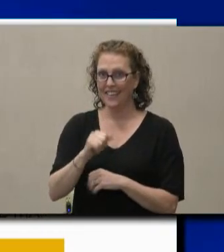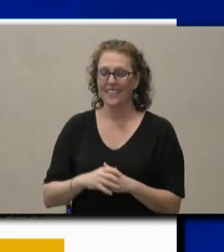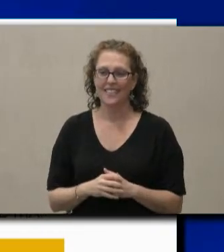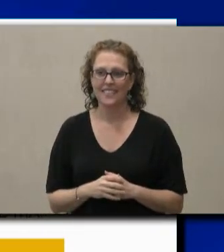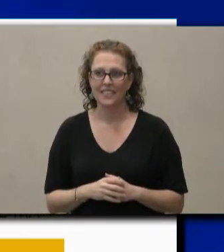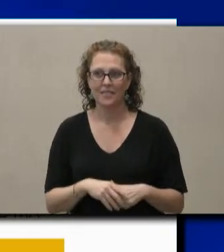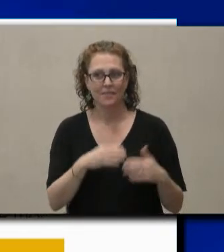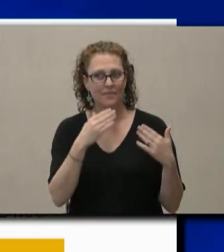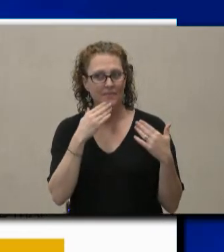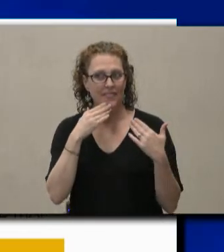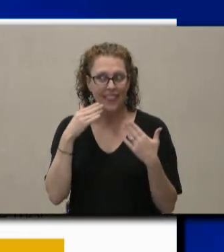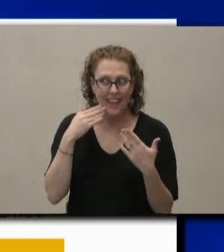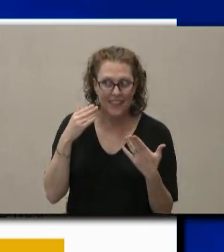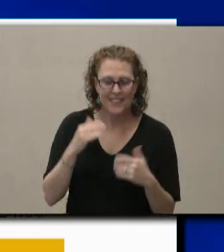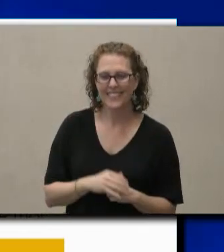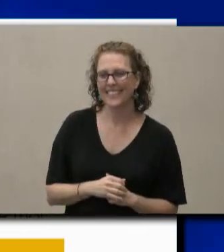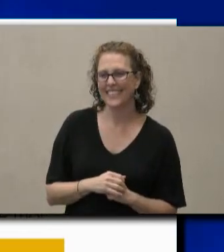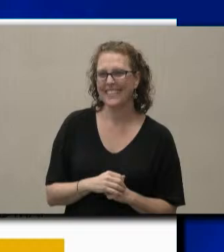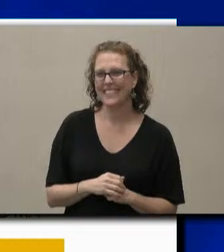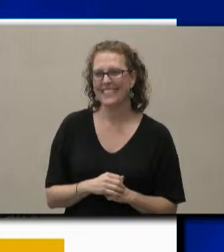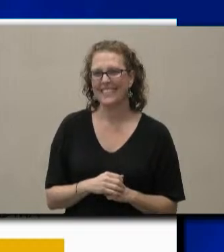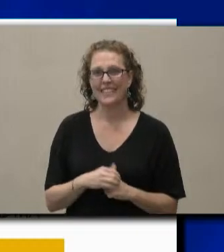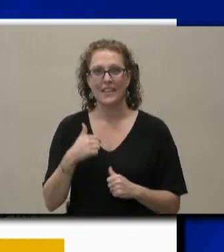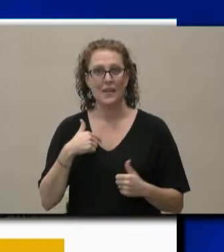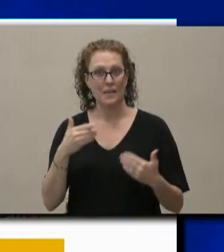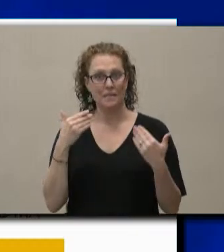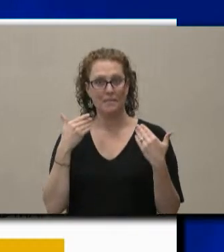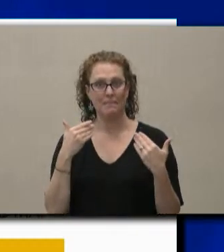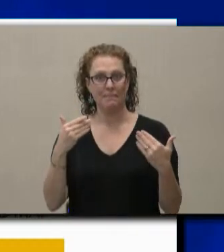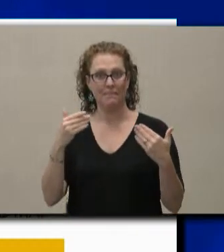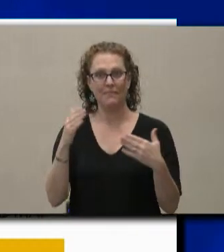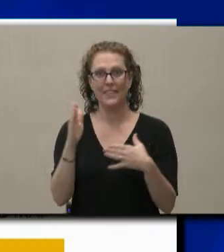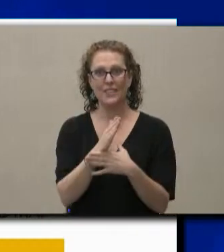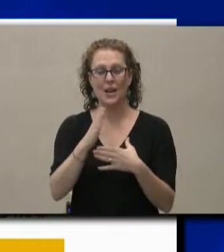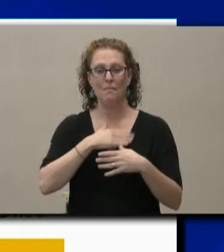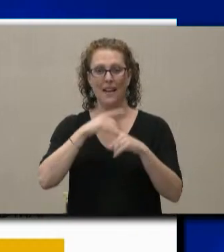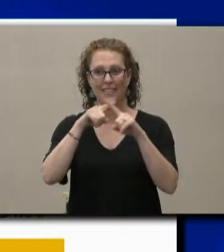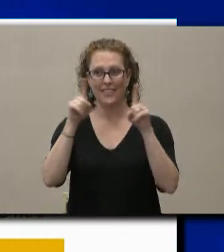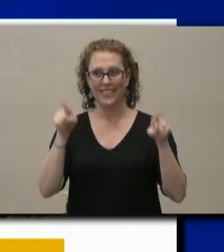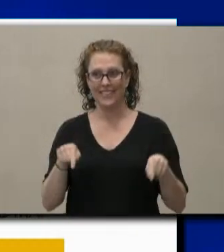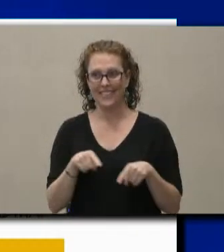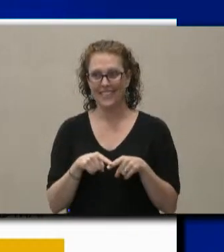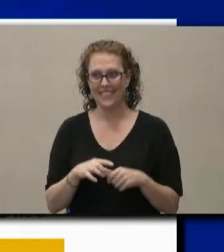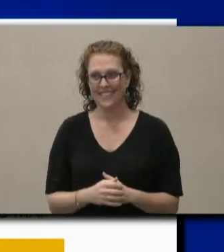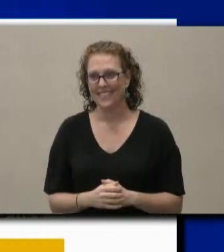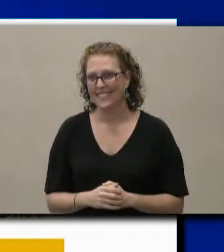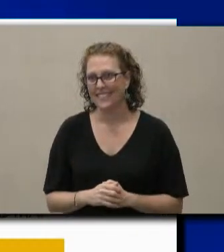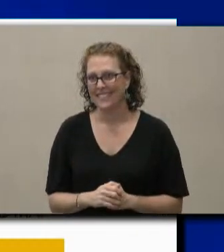Thank you, Michelle. I'm going to start sharing my screen.